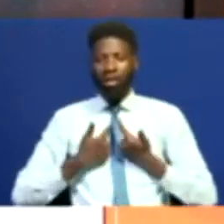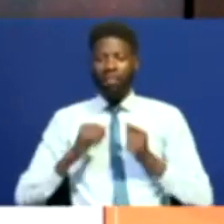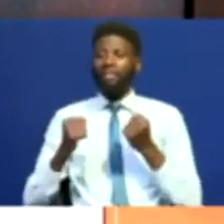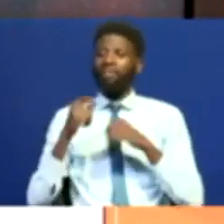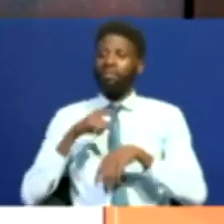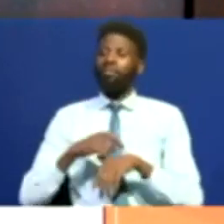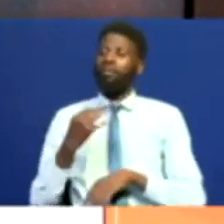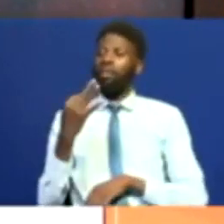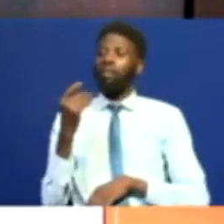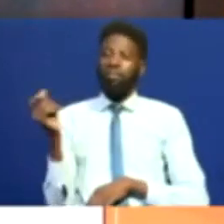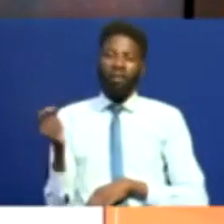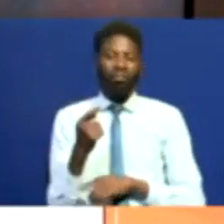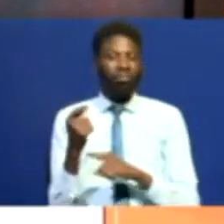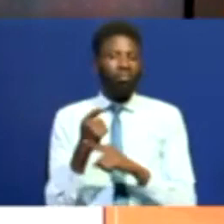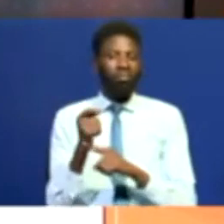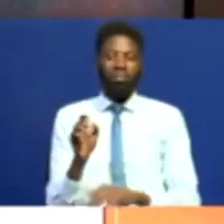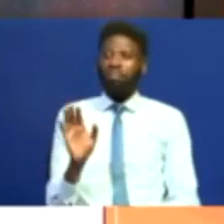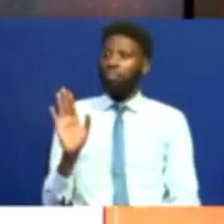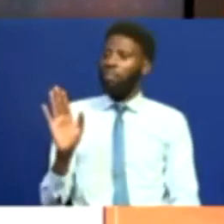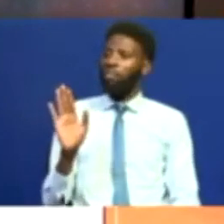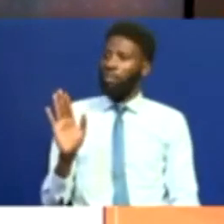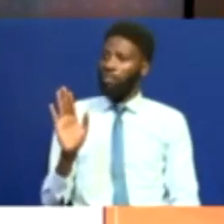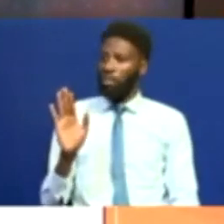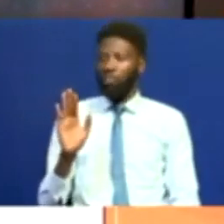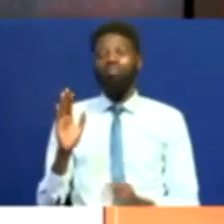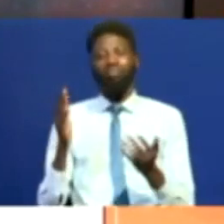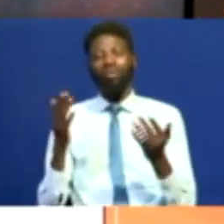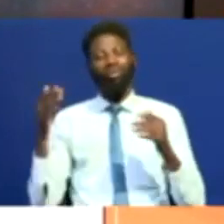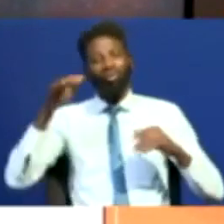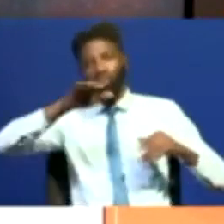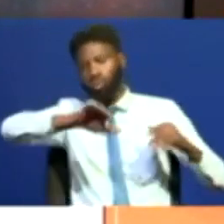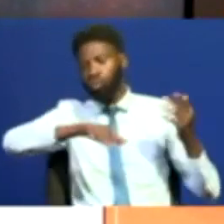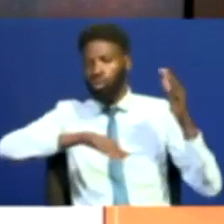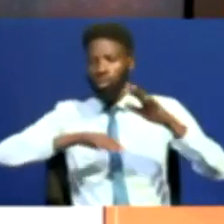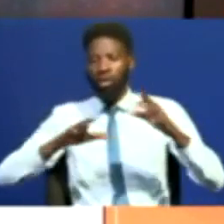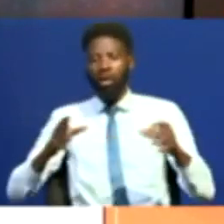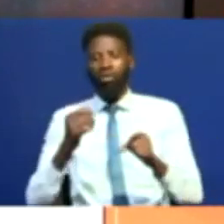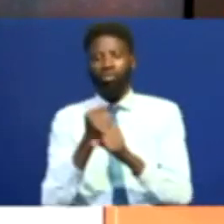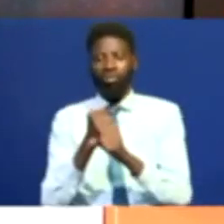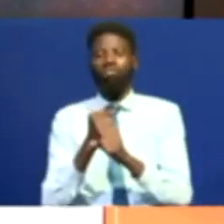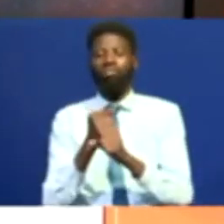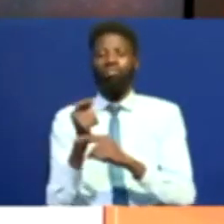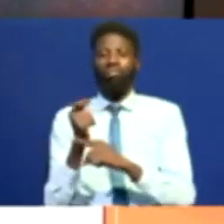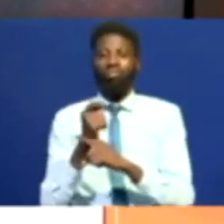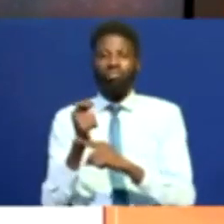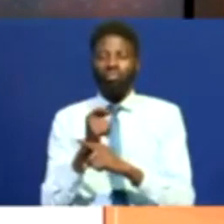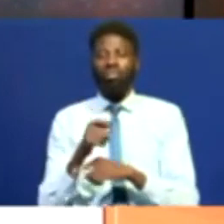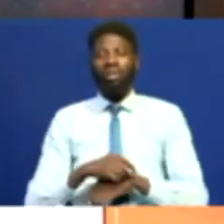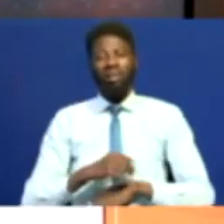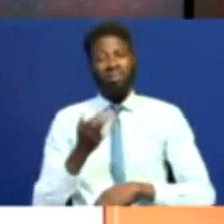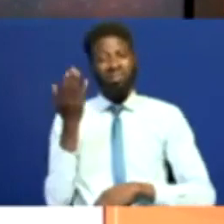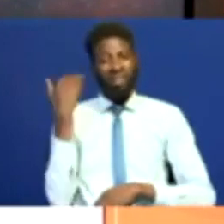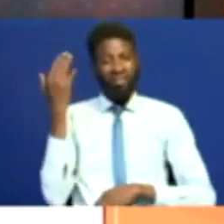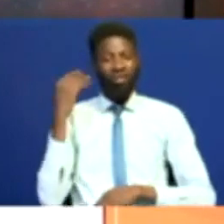training conducted by the Swimming Association. The 15 follow 2,000 others